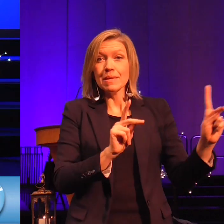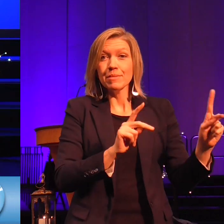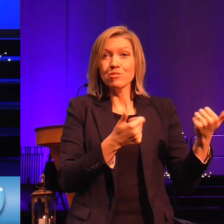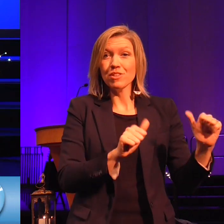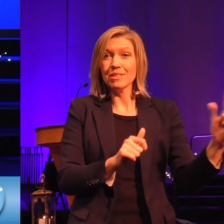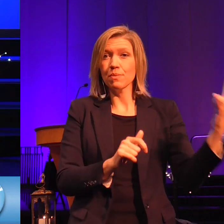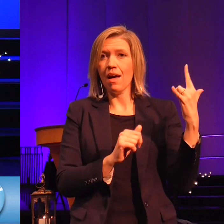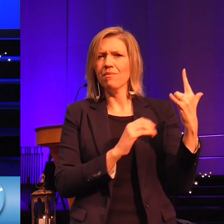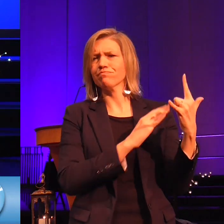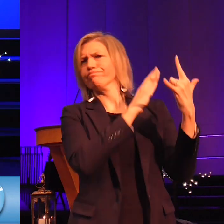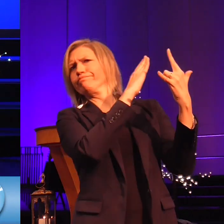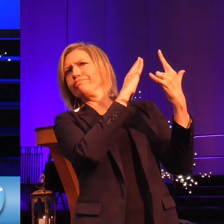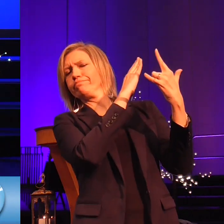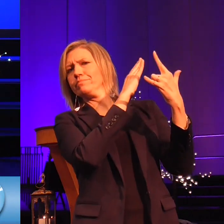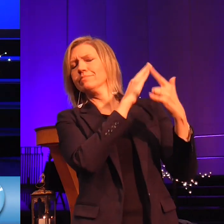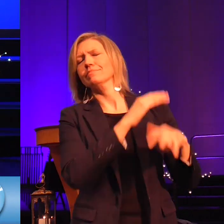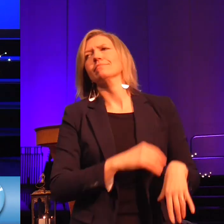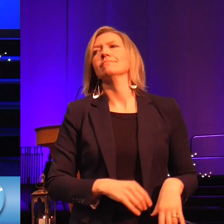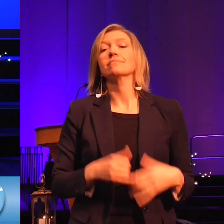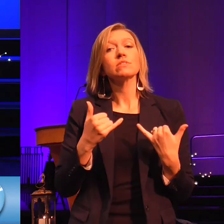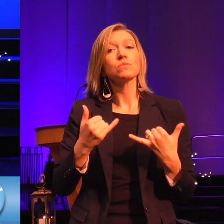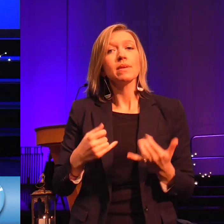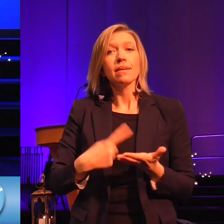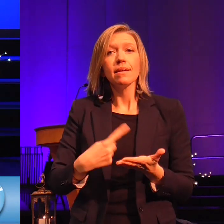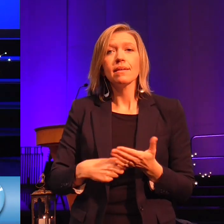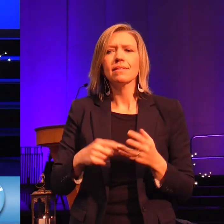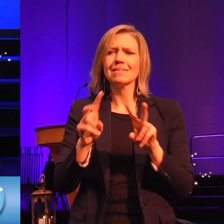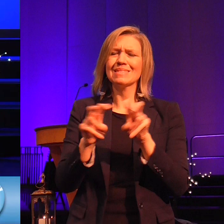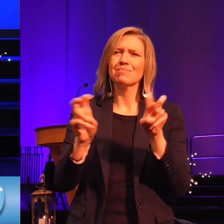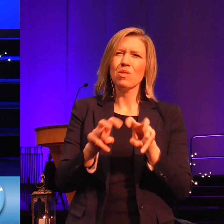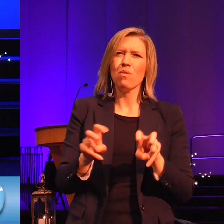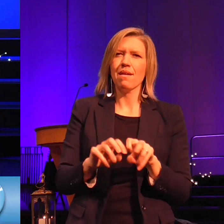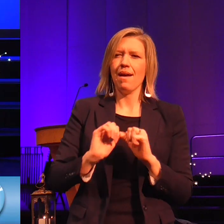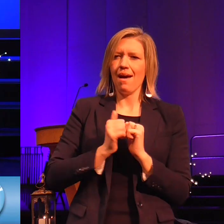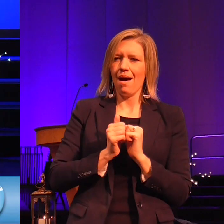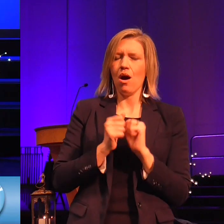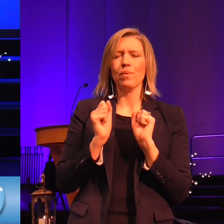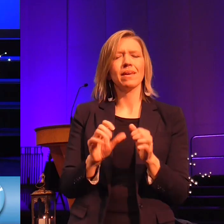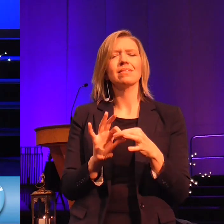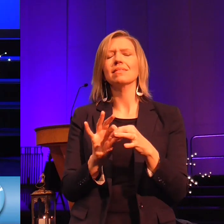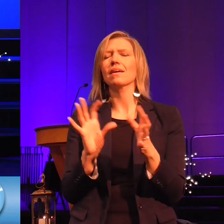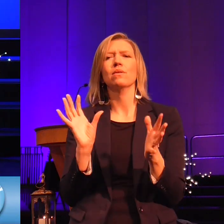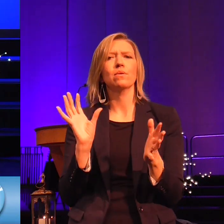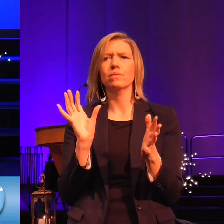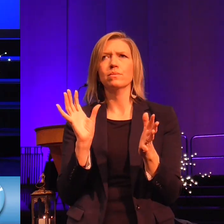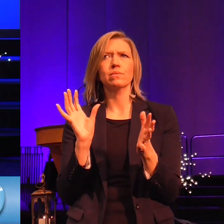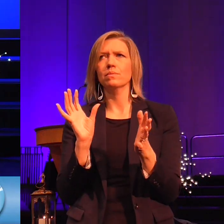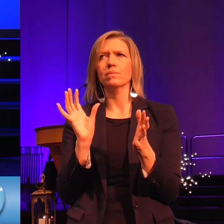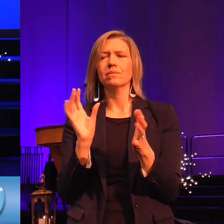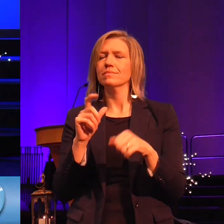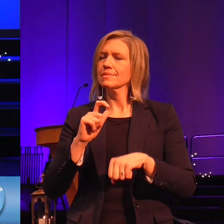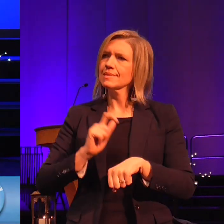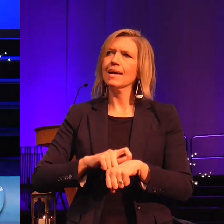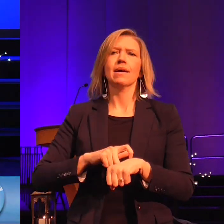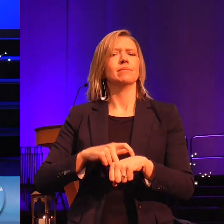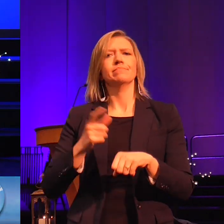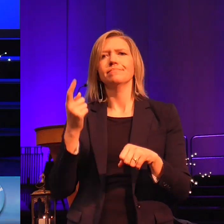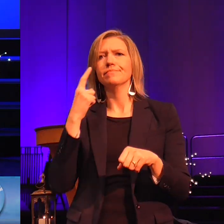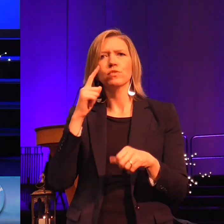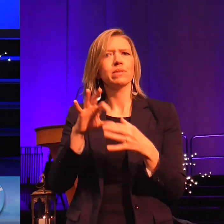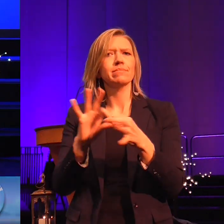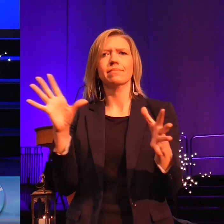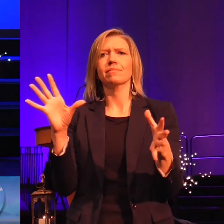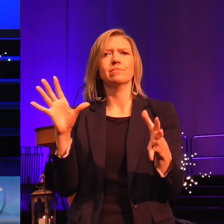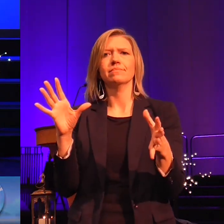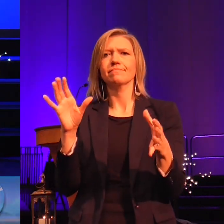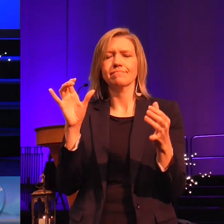today are going to explore how it is that we can begin to let go. It's time for the letting go.